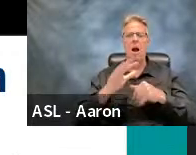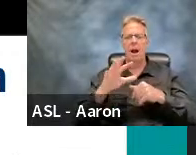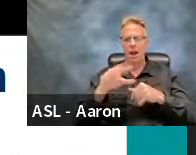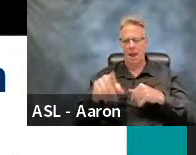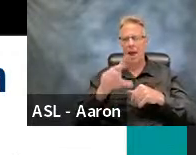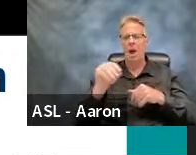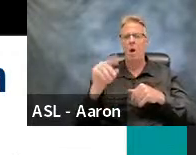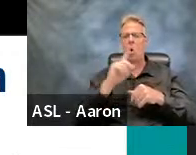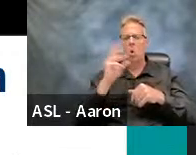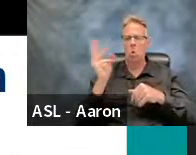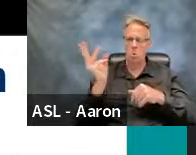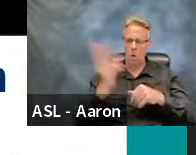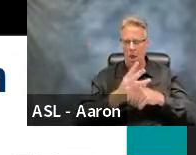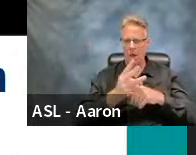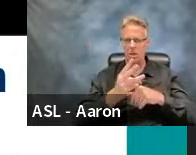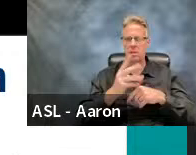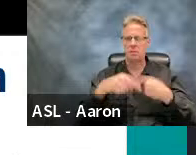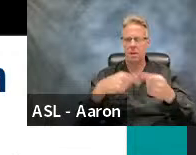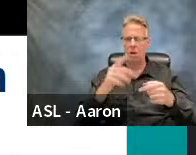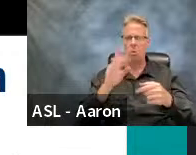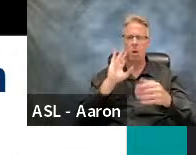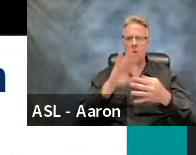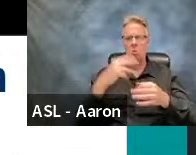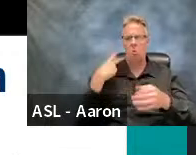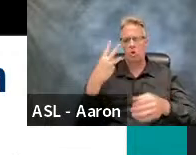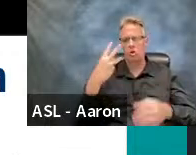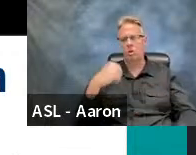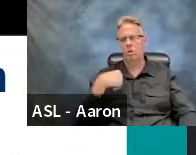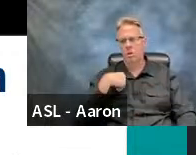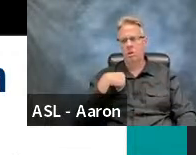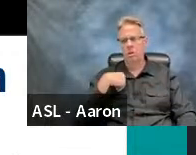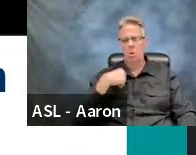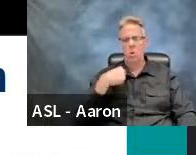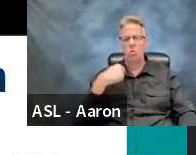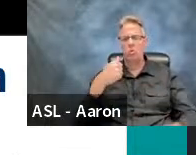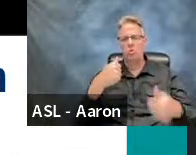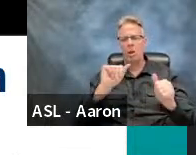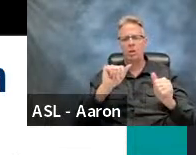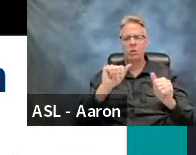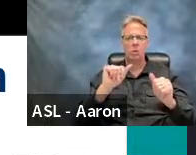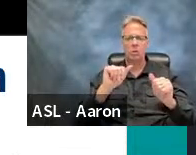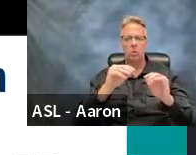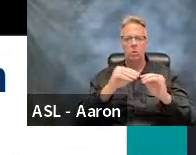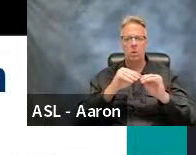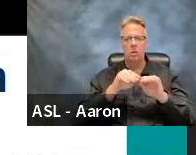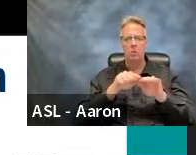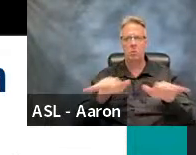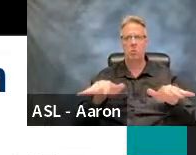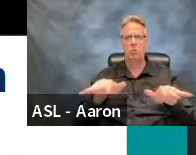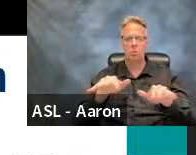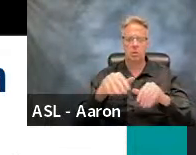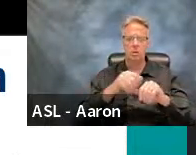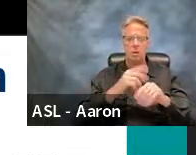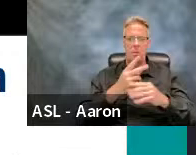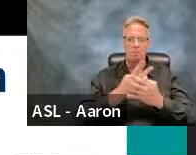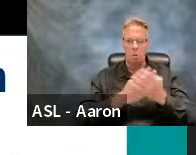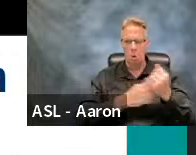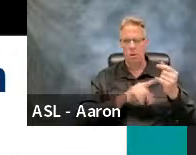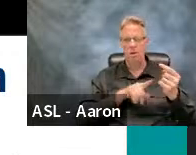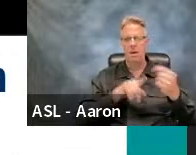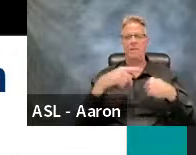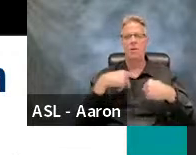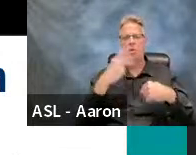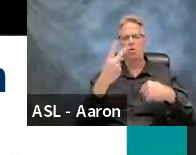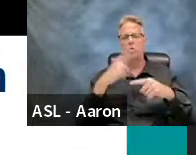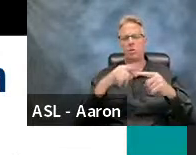actually westbound would connect to Washington. So we're trying to disperse the traffic a little bit in both directions, have two different